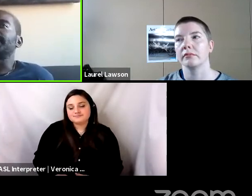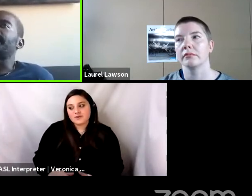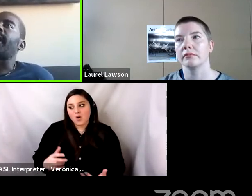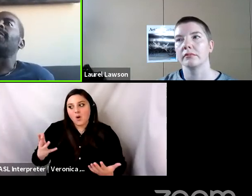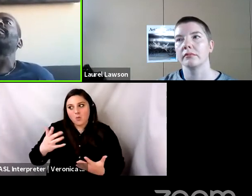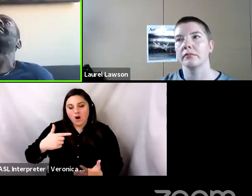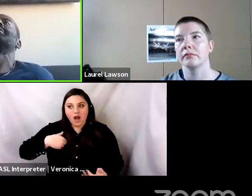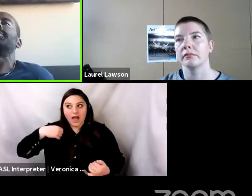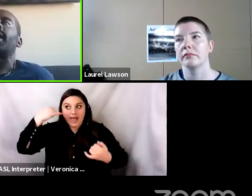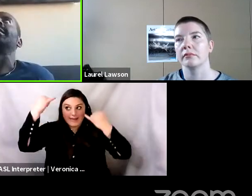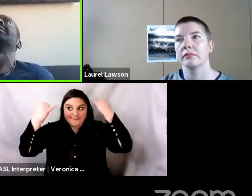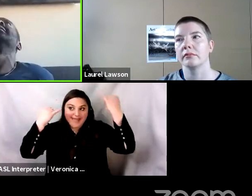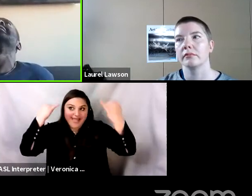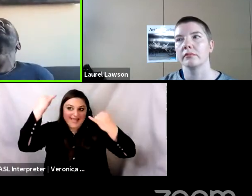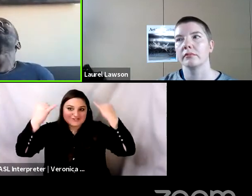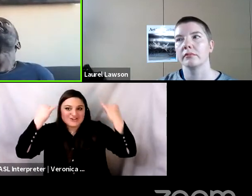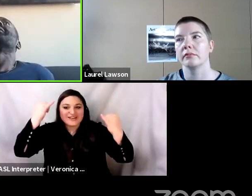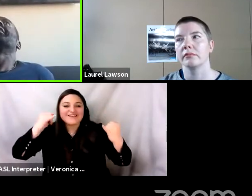would be the